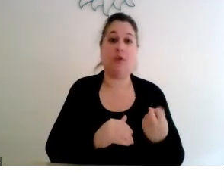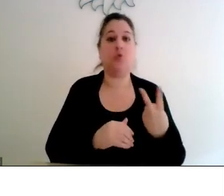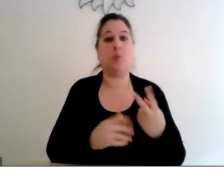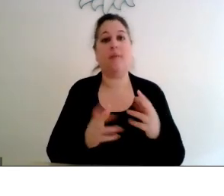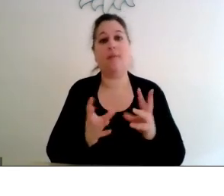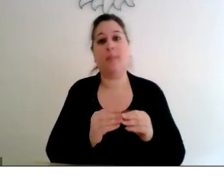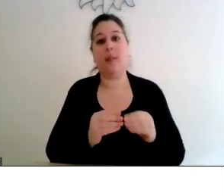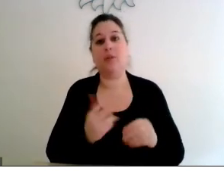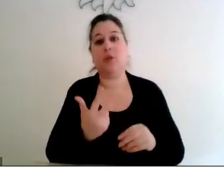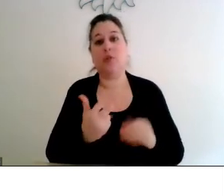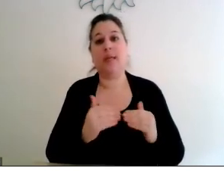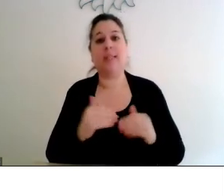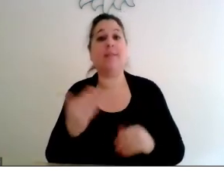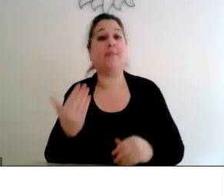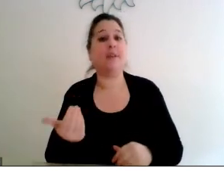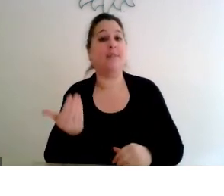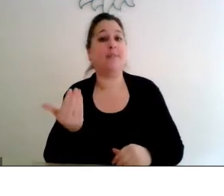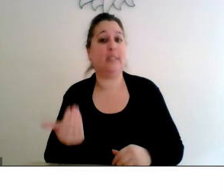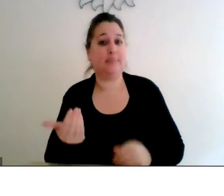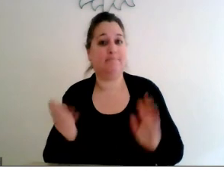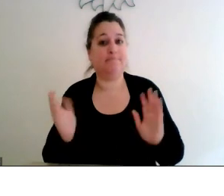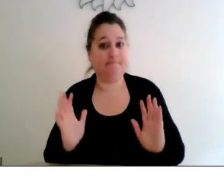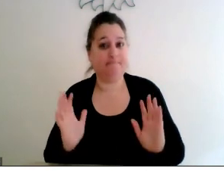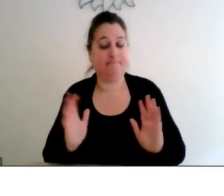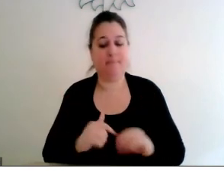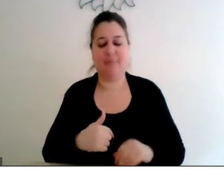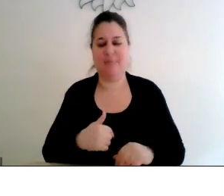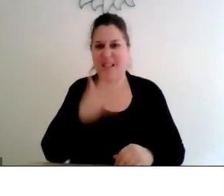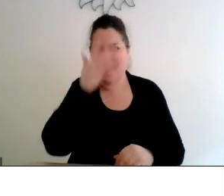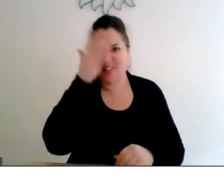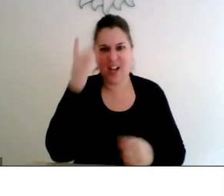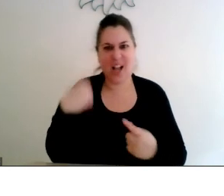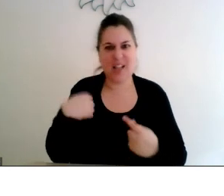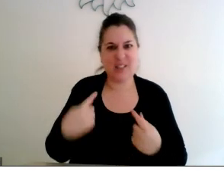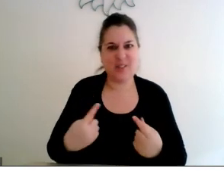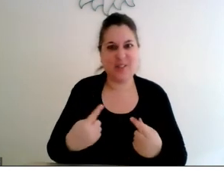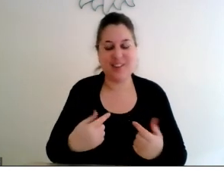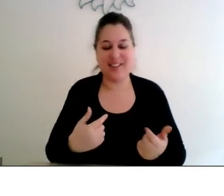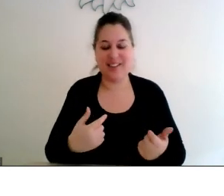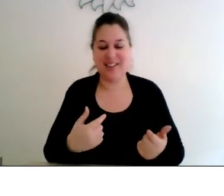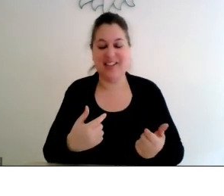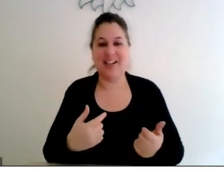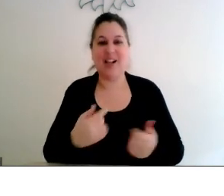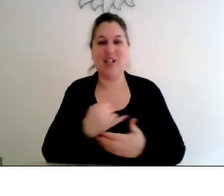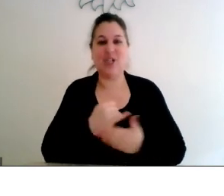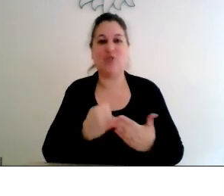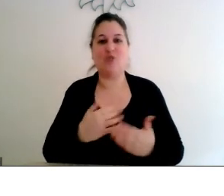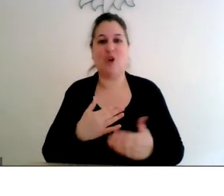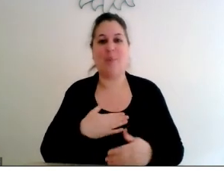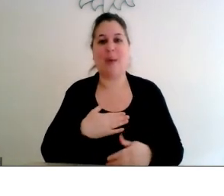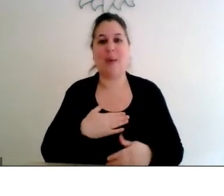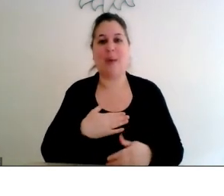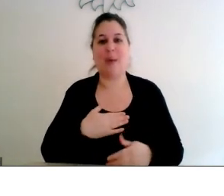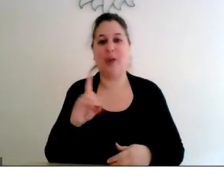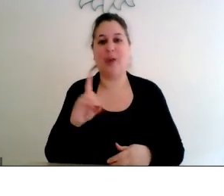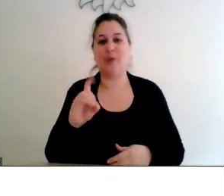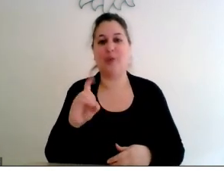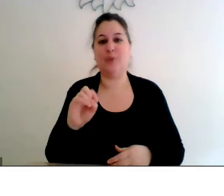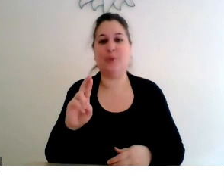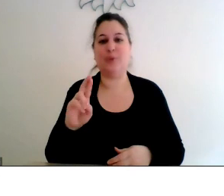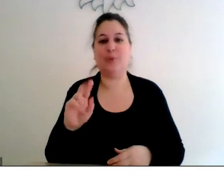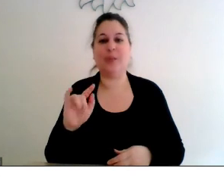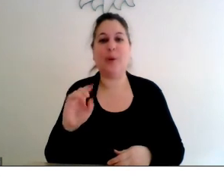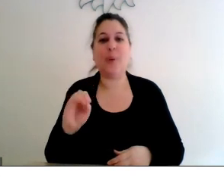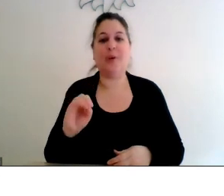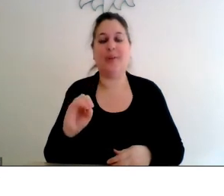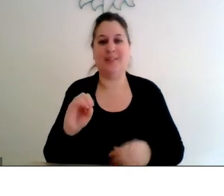Okay. And I've been forgetting to draw my Dorito. Let me go back to the next one. Okay, helps